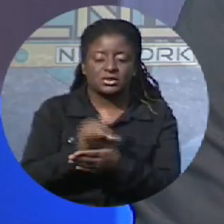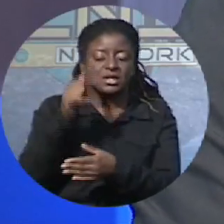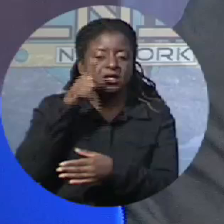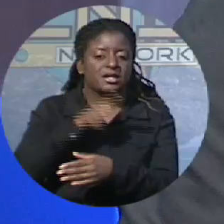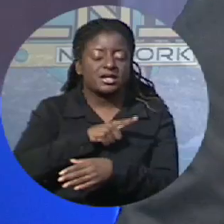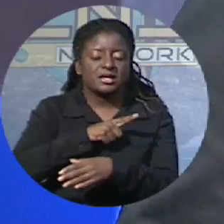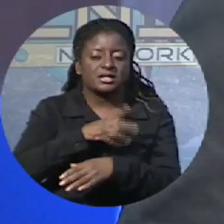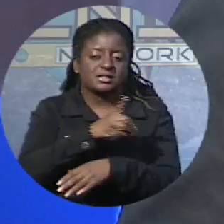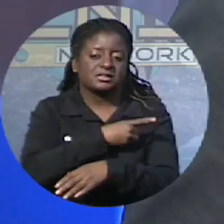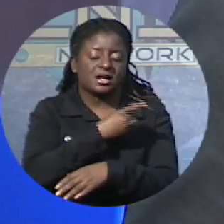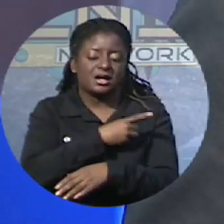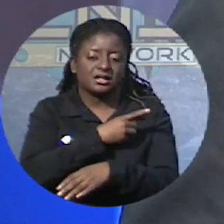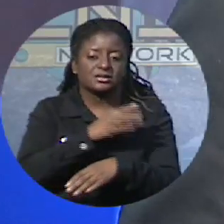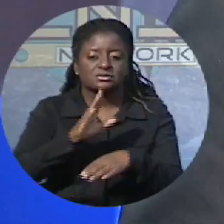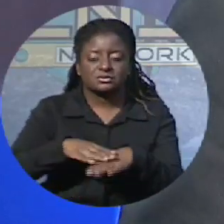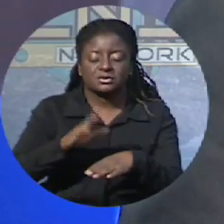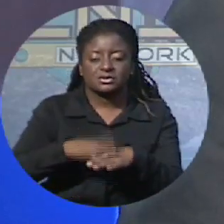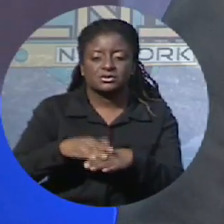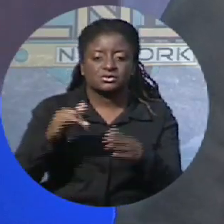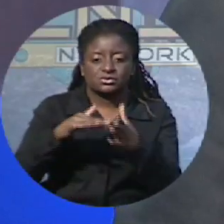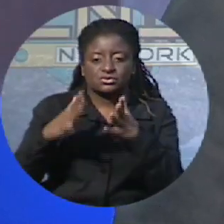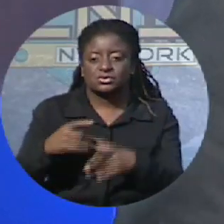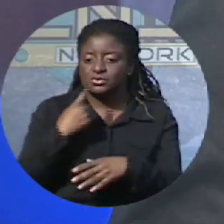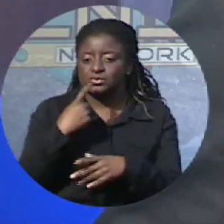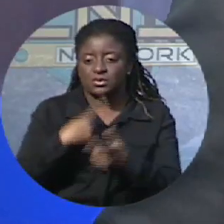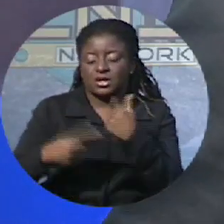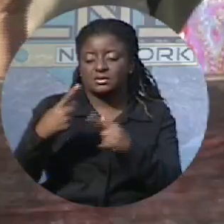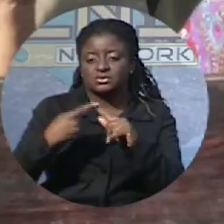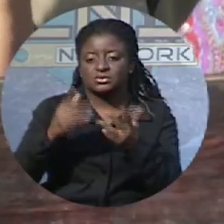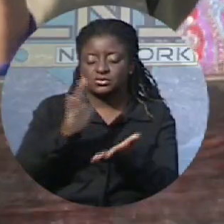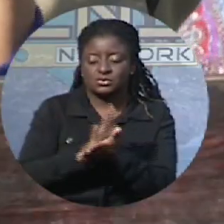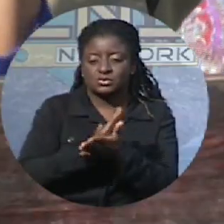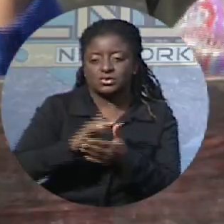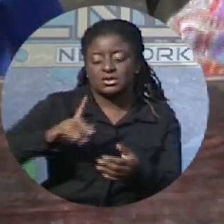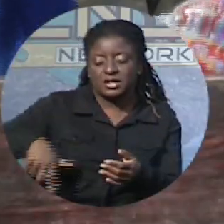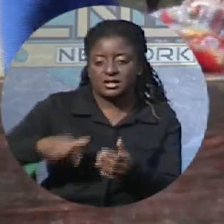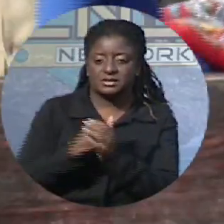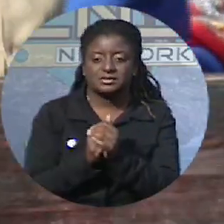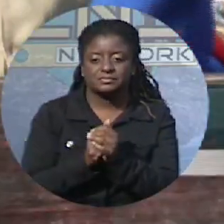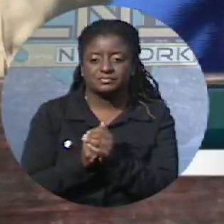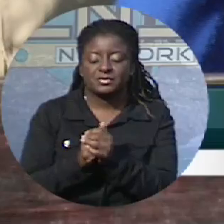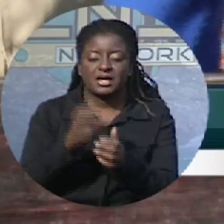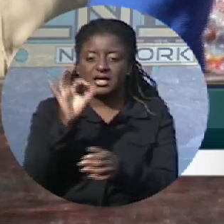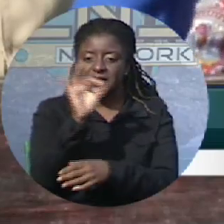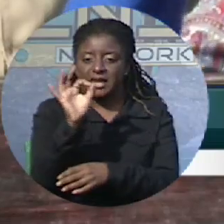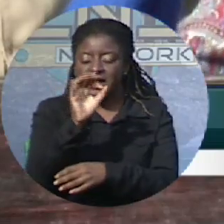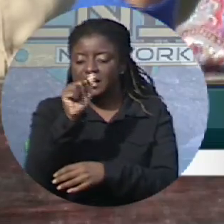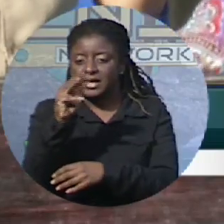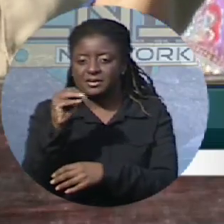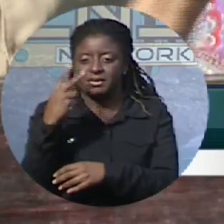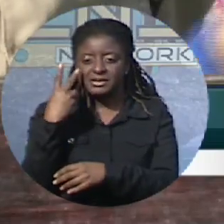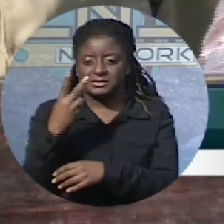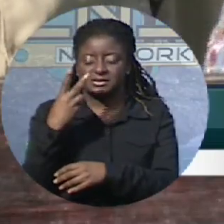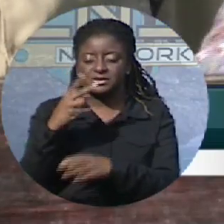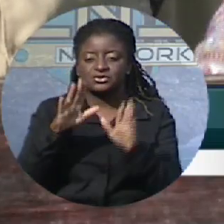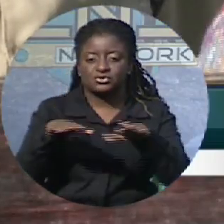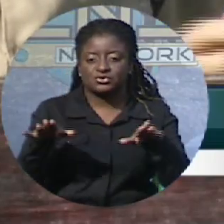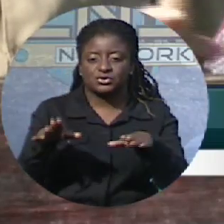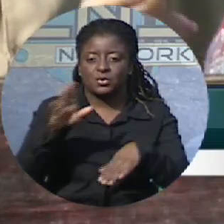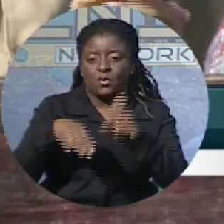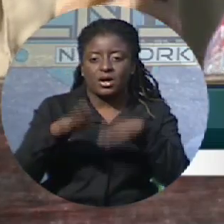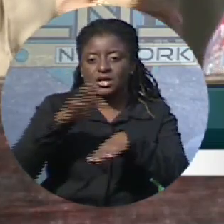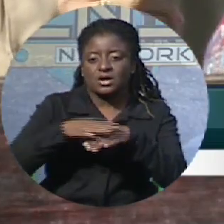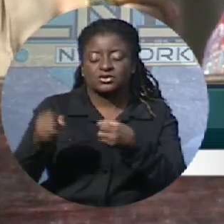Colin Johnson says he wants to stomp out the habit. 9 o'clock, I just see children walking on the street. They were buying